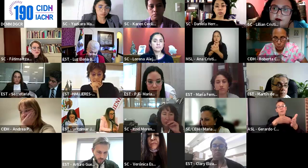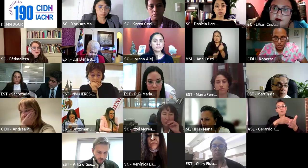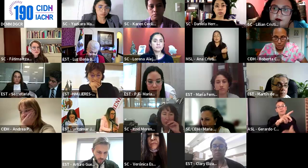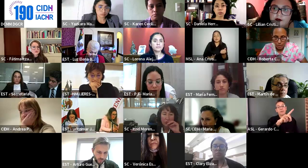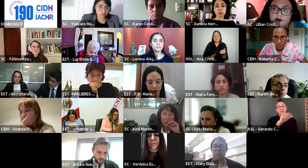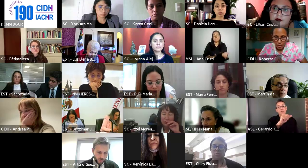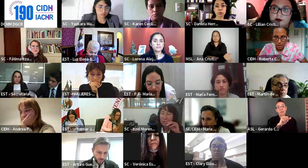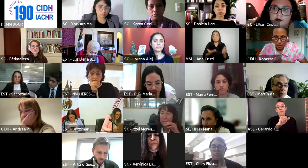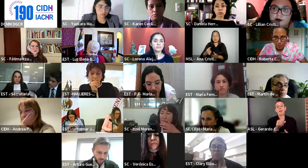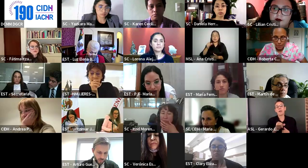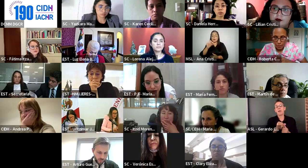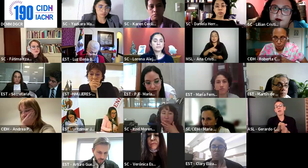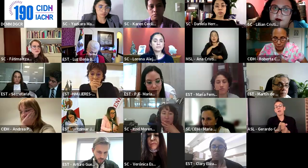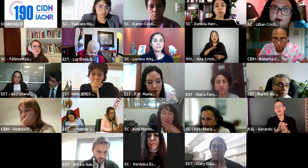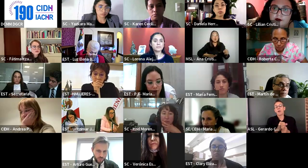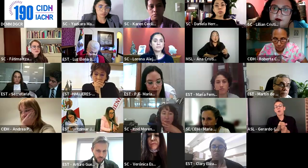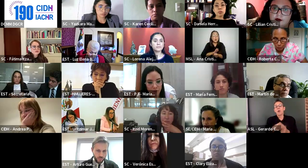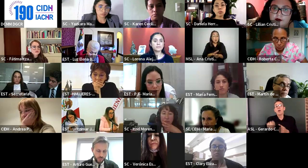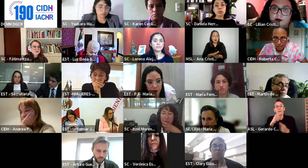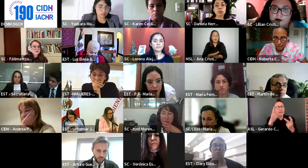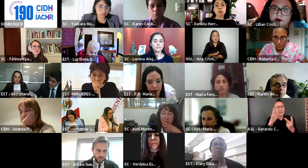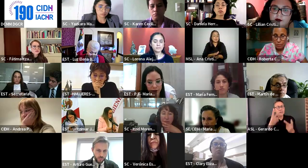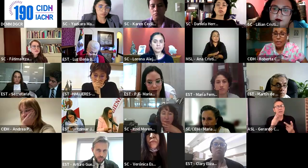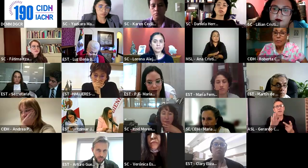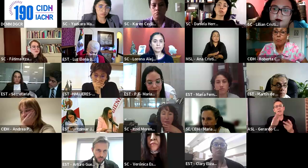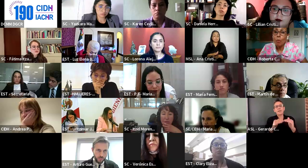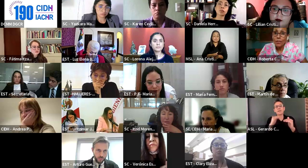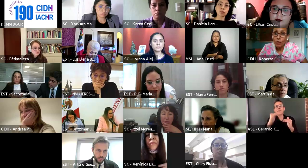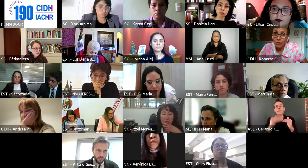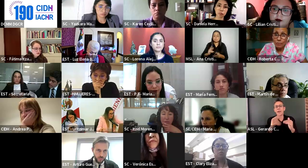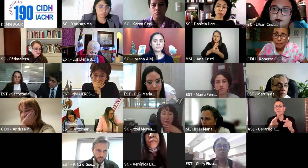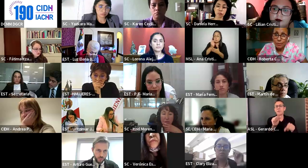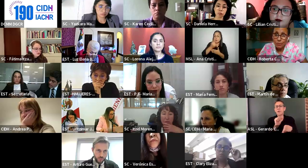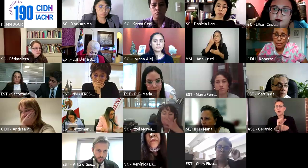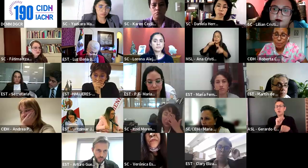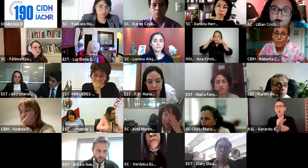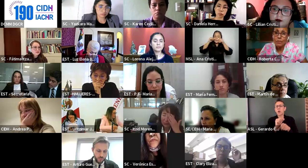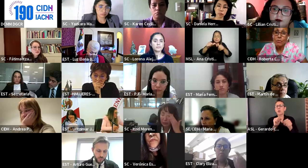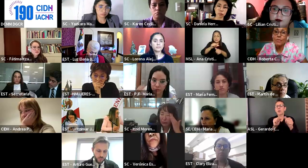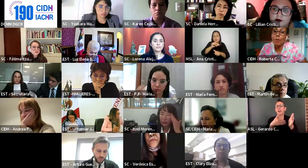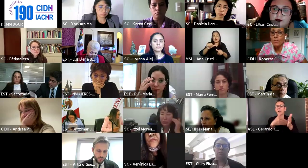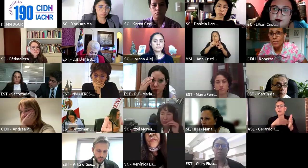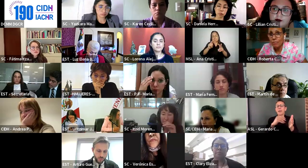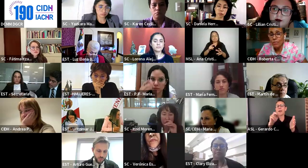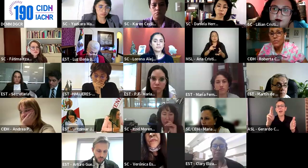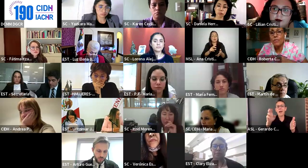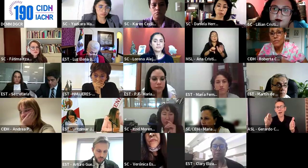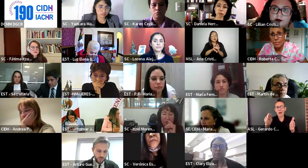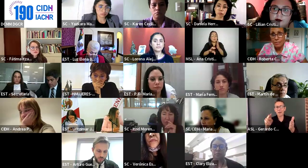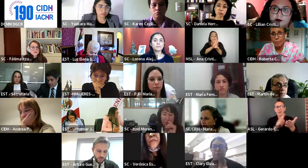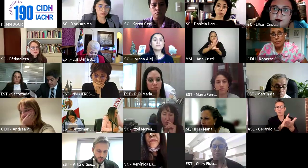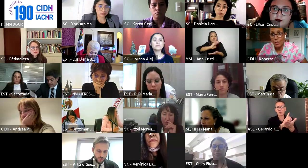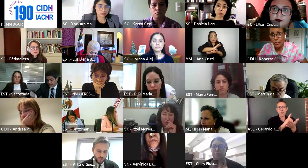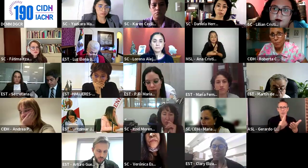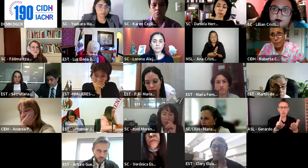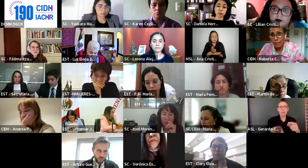social inclusion, the non-discriminatory and more than non-discriminatory, but the responsive